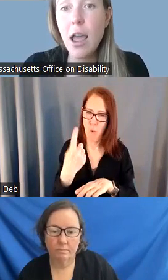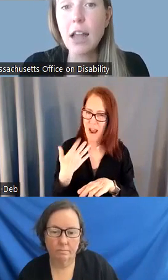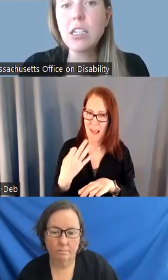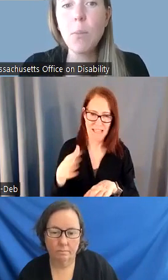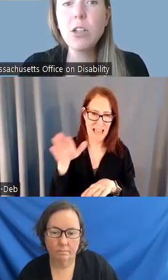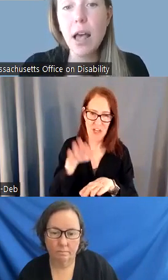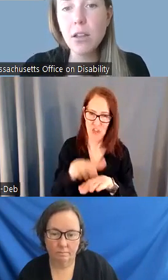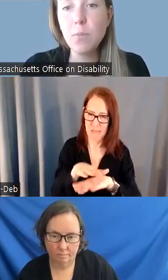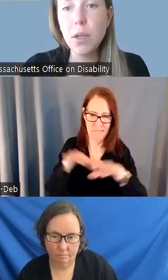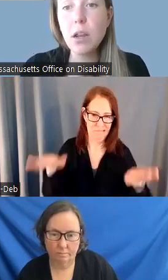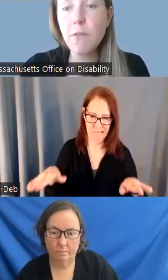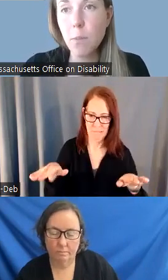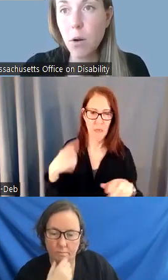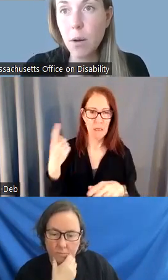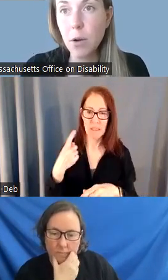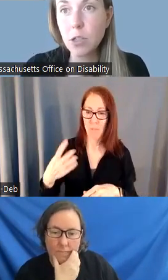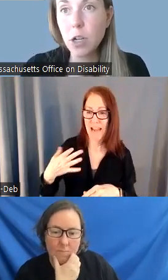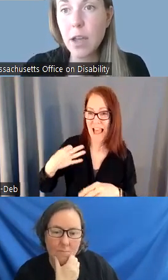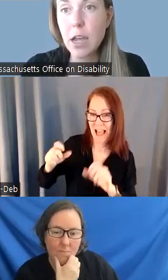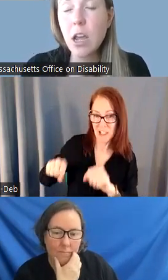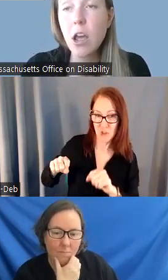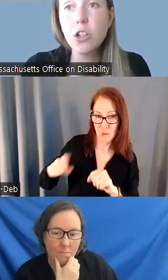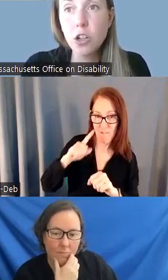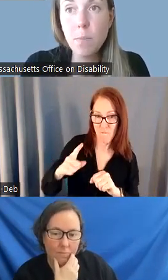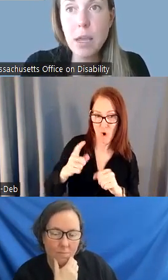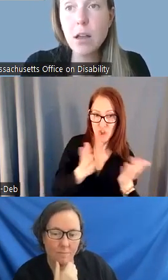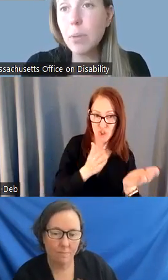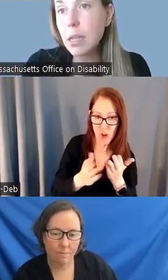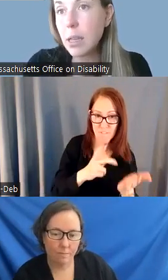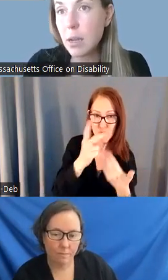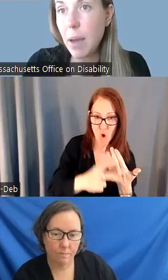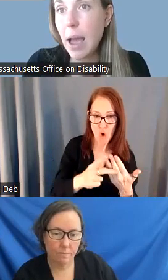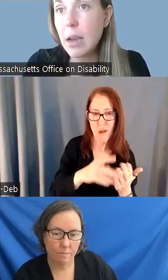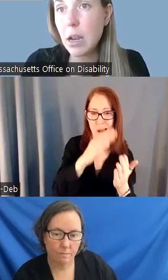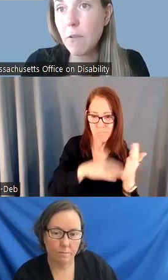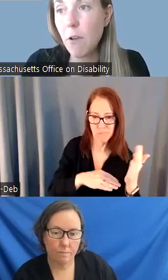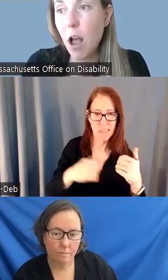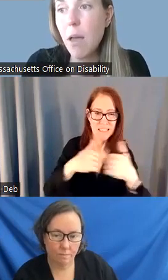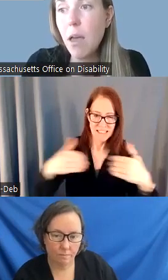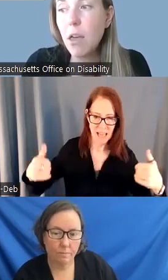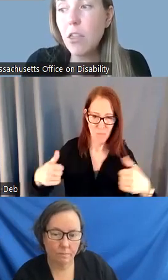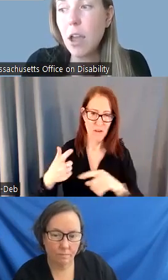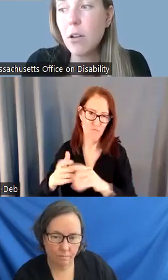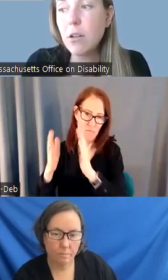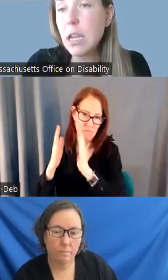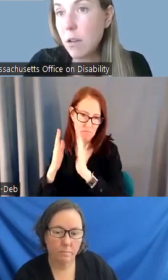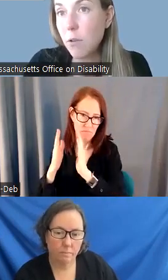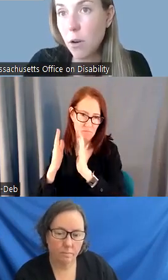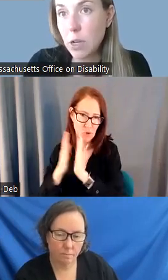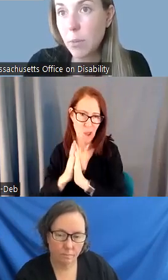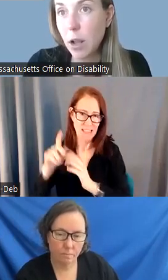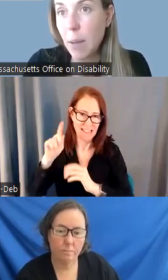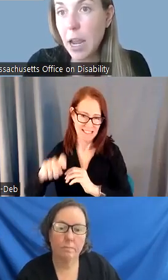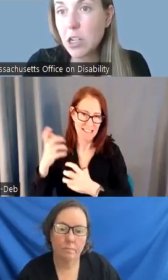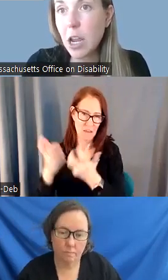application. And someone's eligibility for a program or service should be completely independent from their need for